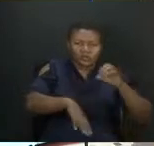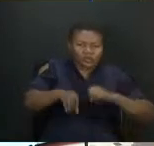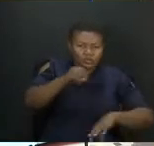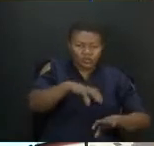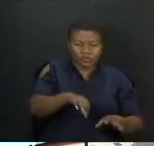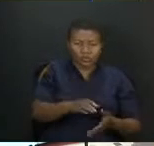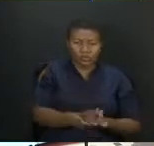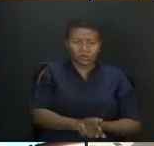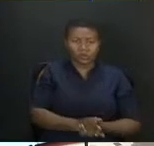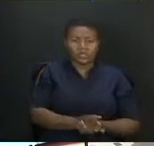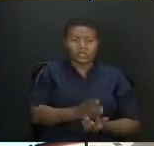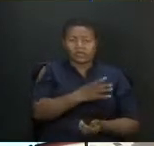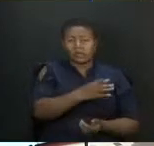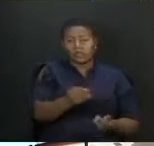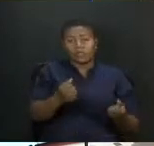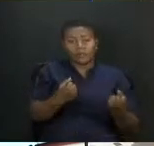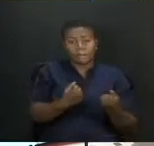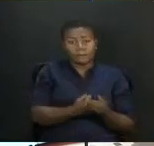and support